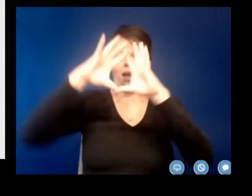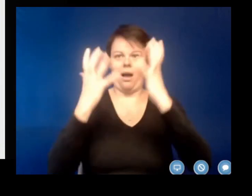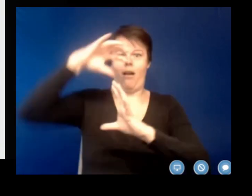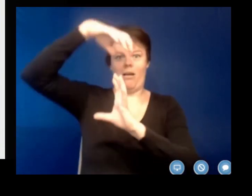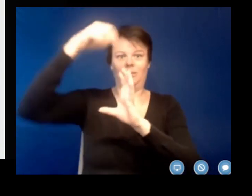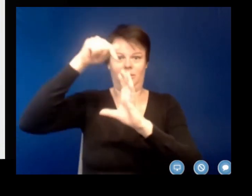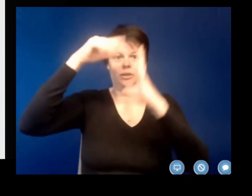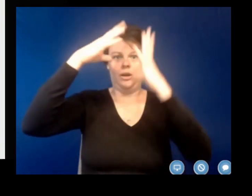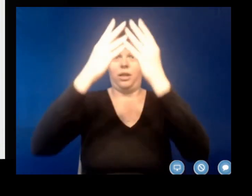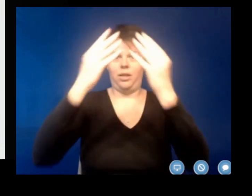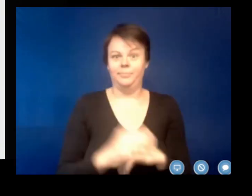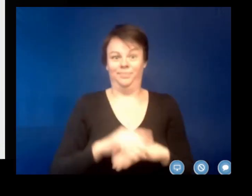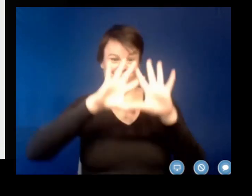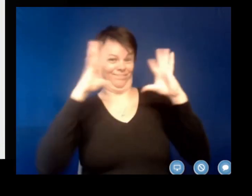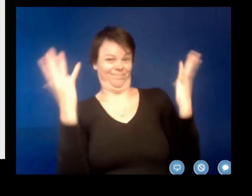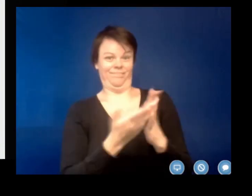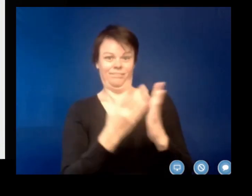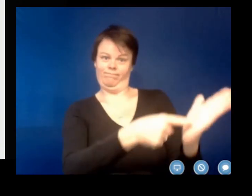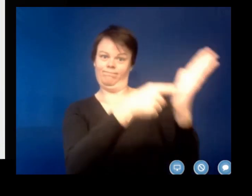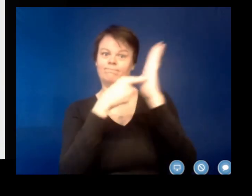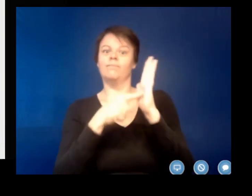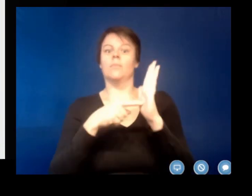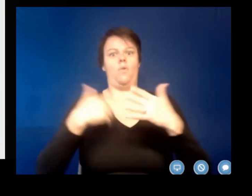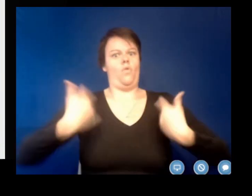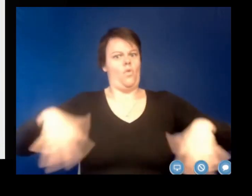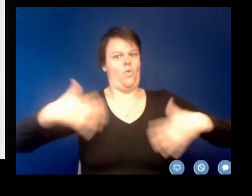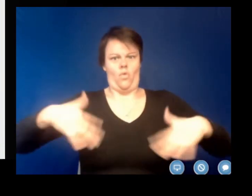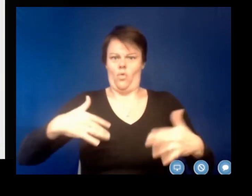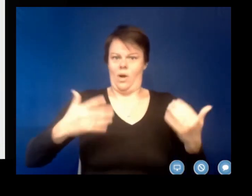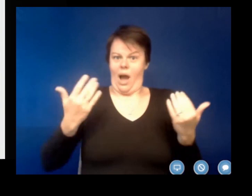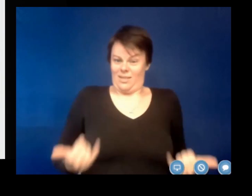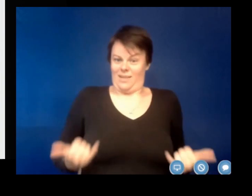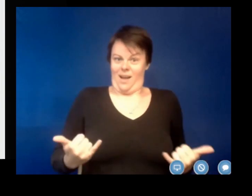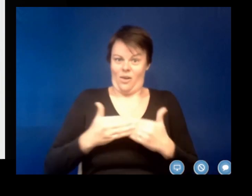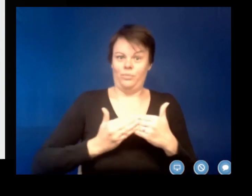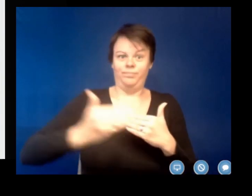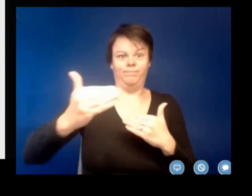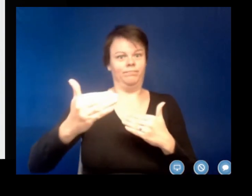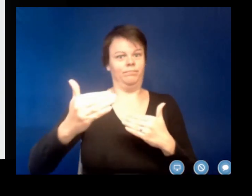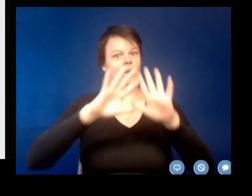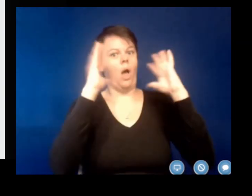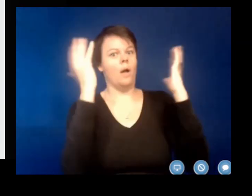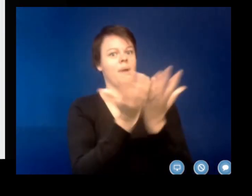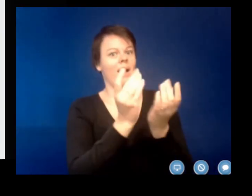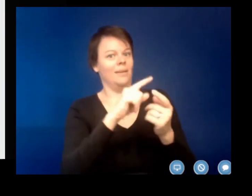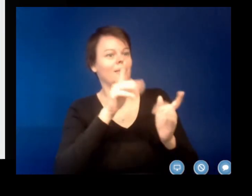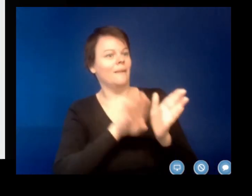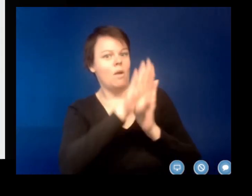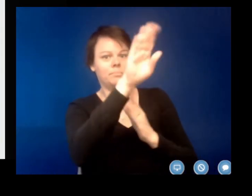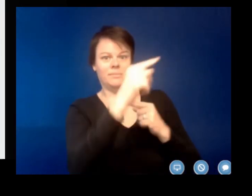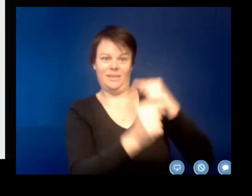of global development. And an important feature of this development is the